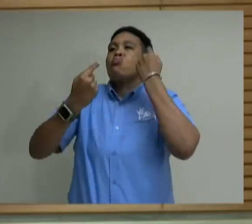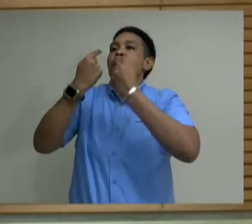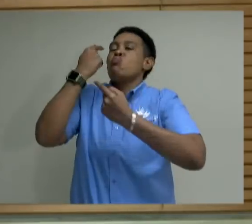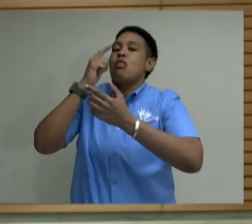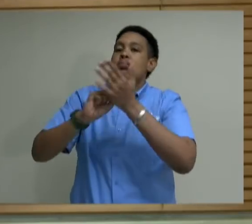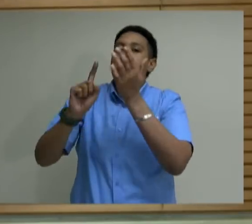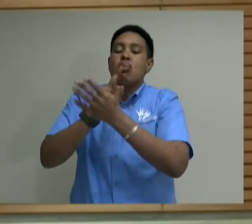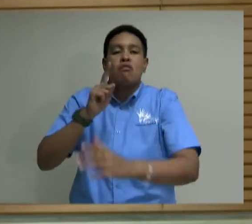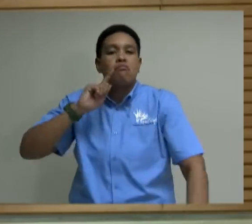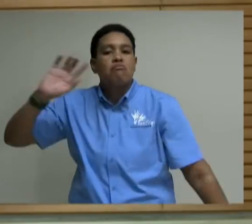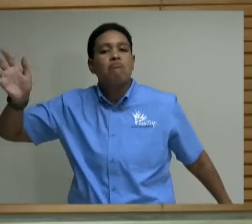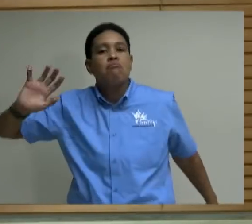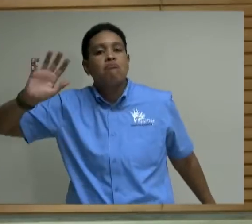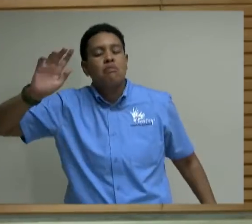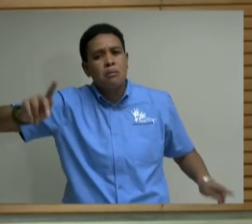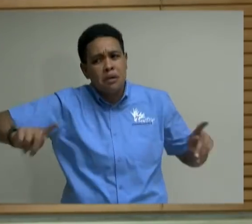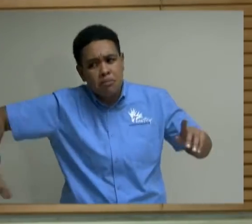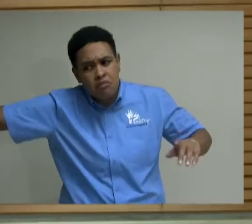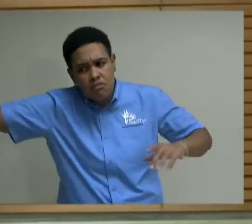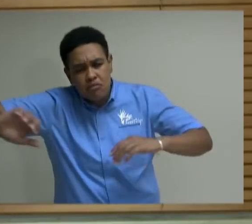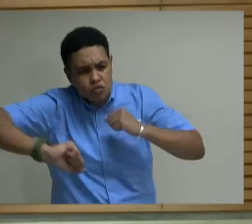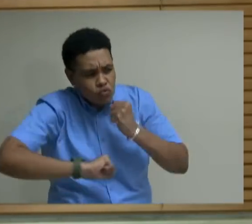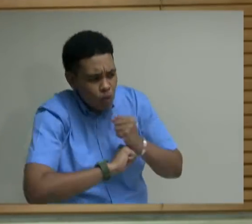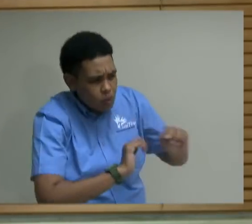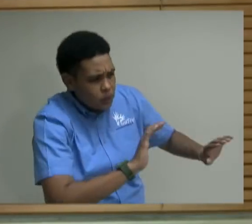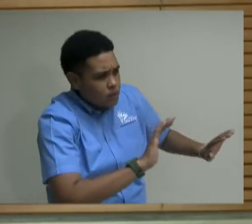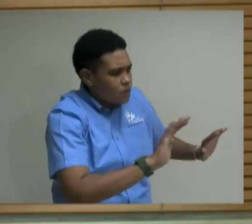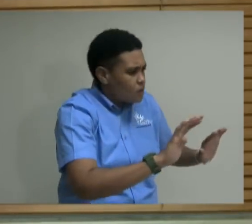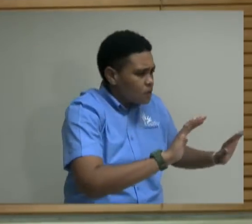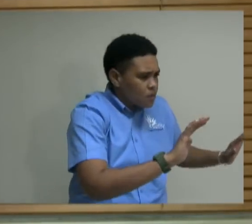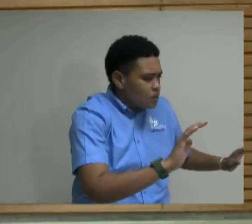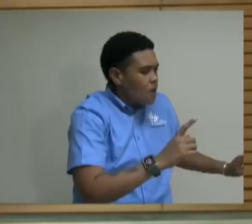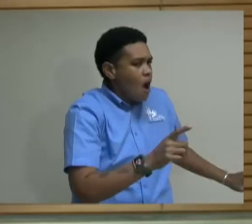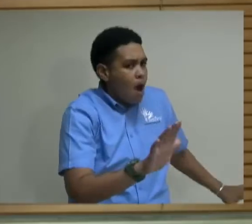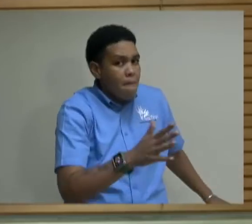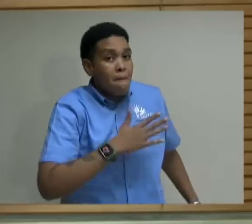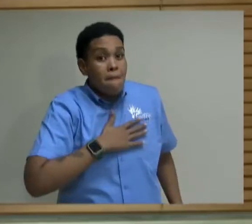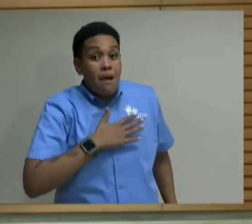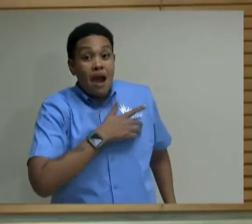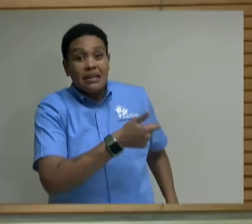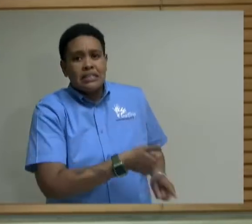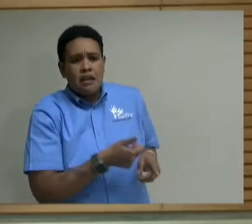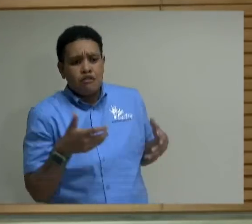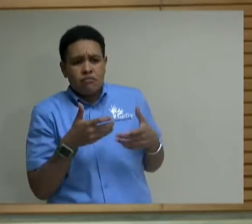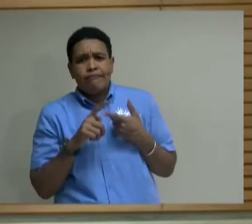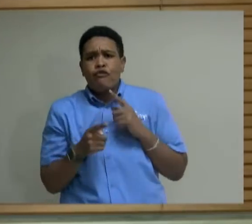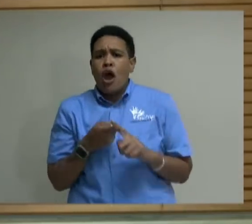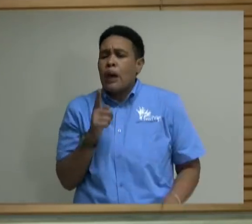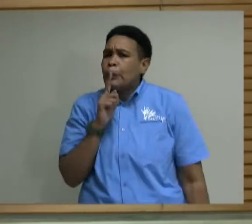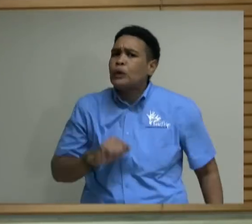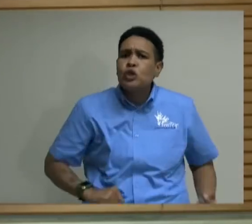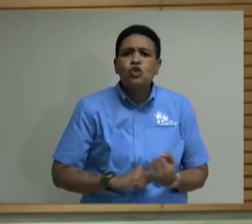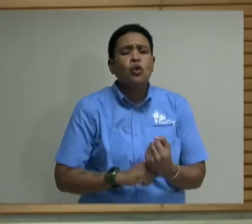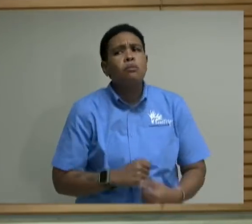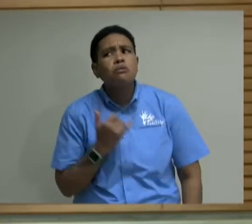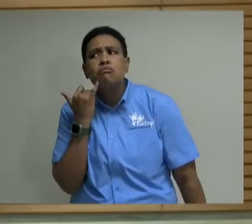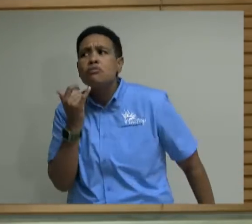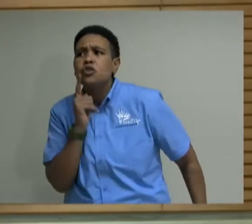The persons around me were extremely supportive. My circle of friends were supportive,